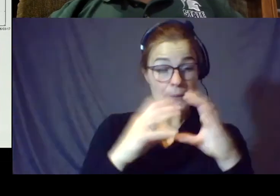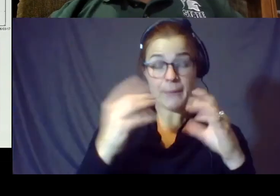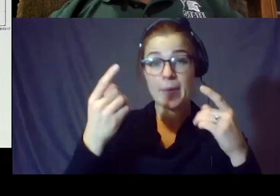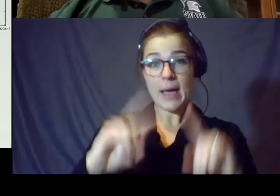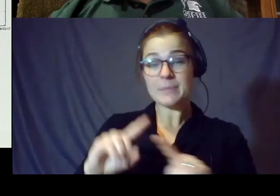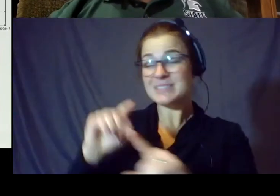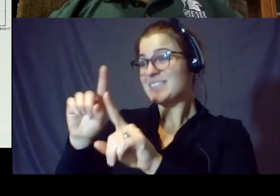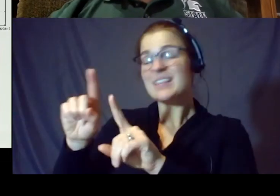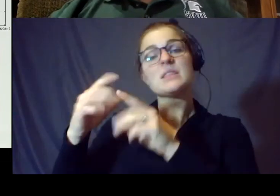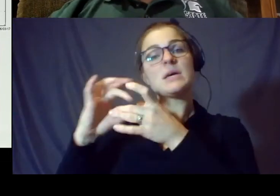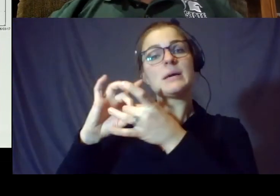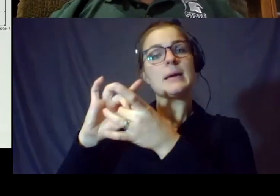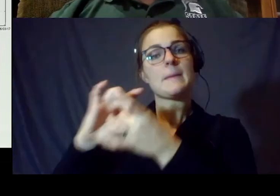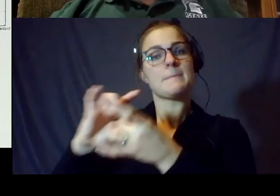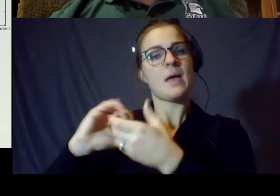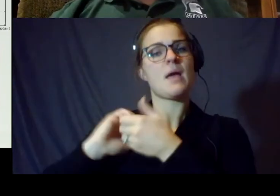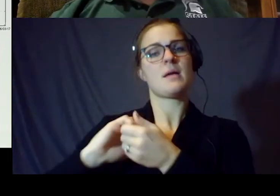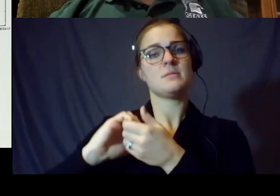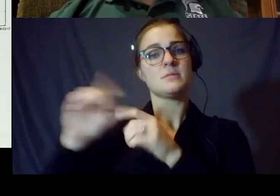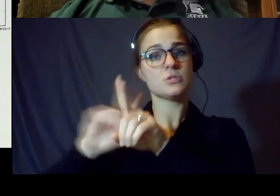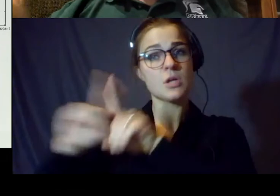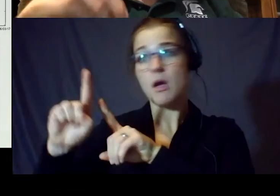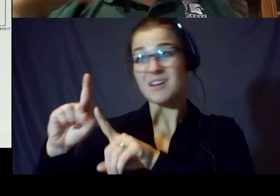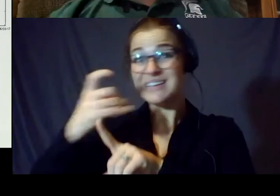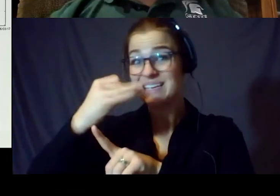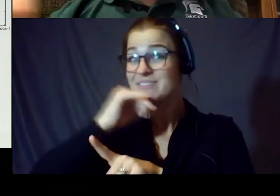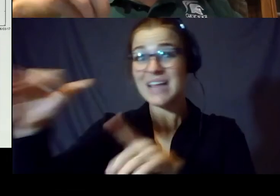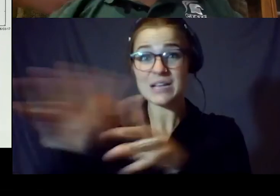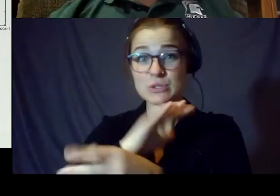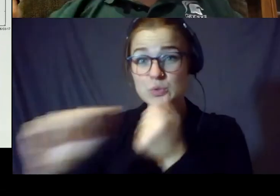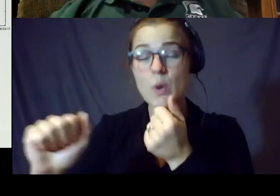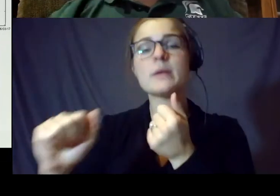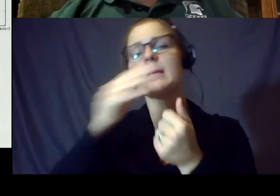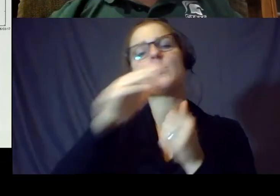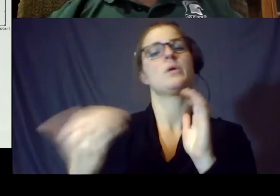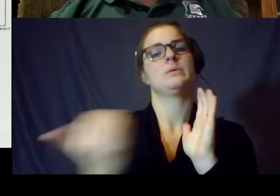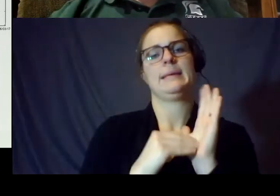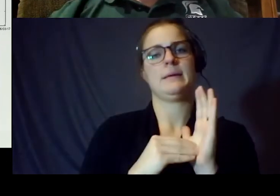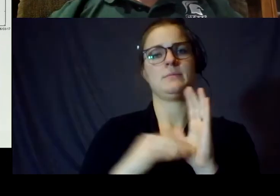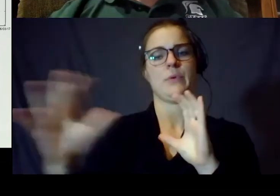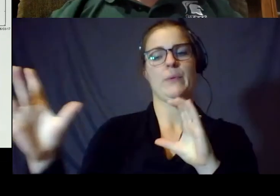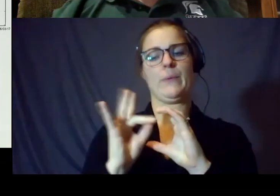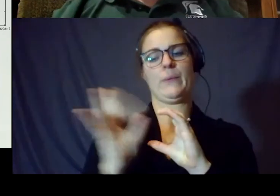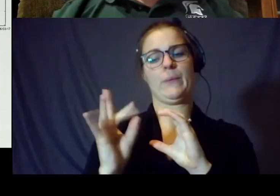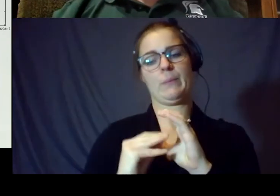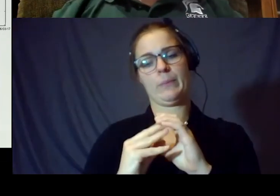can repeat again as the pulling of mass from its companion star continues.